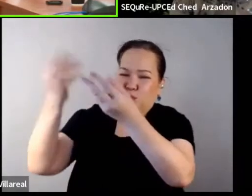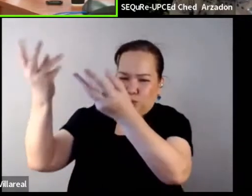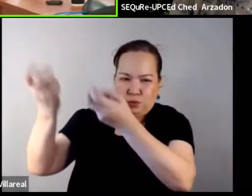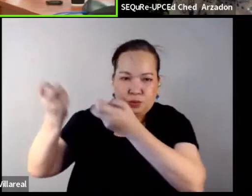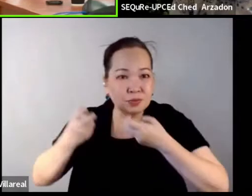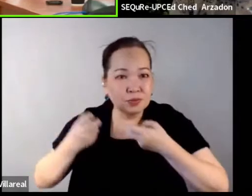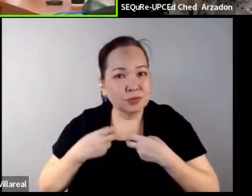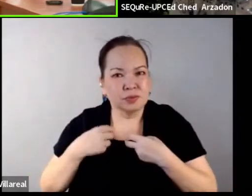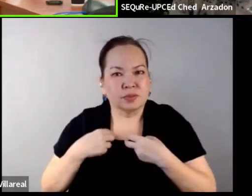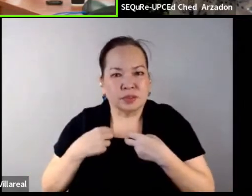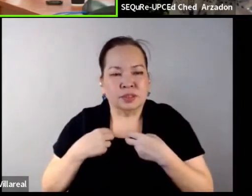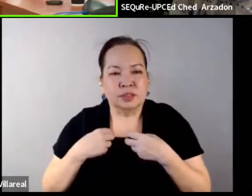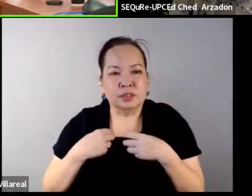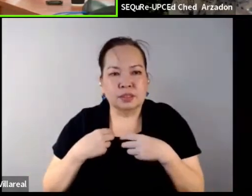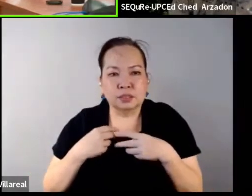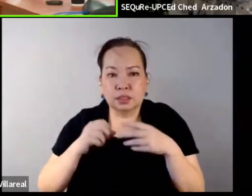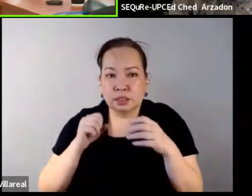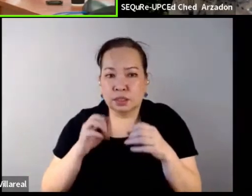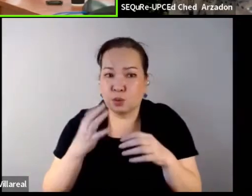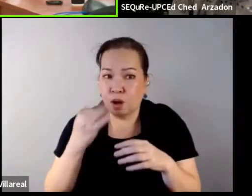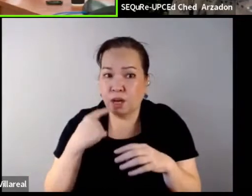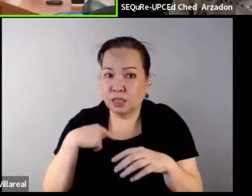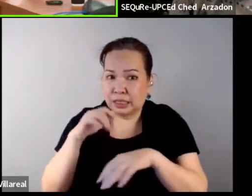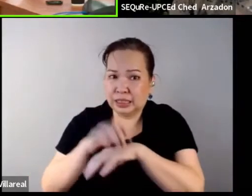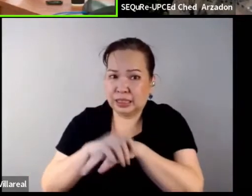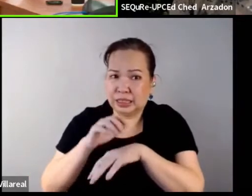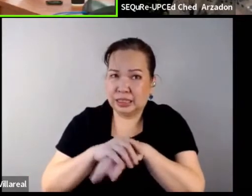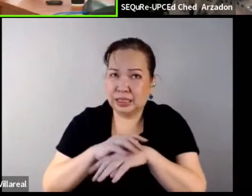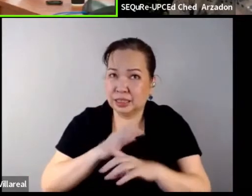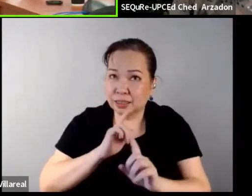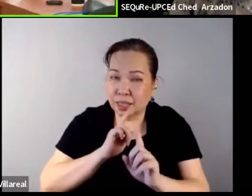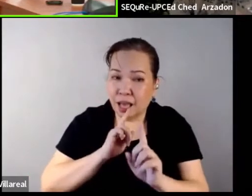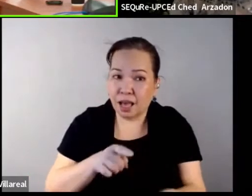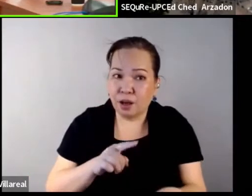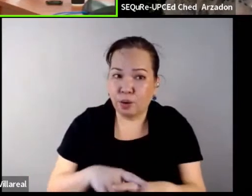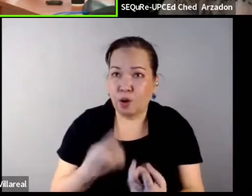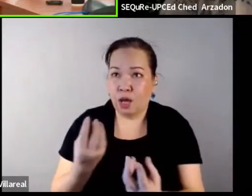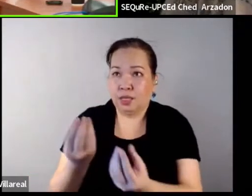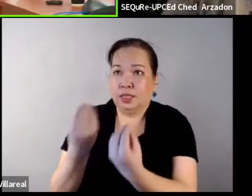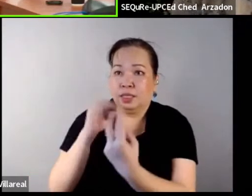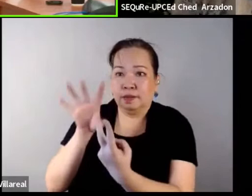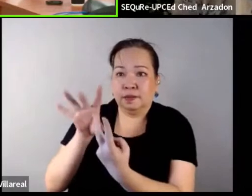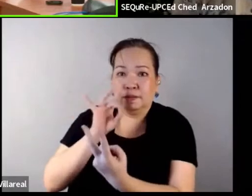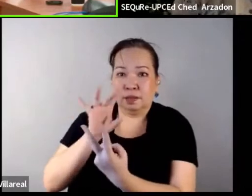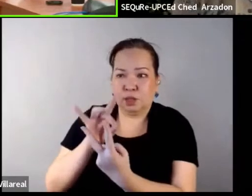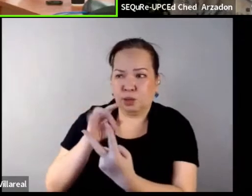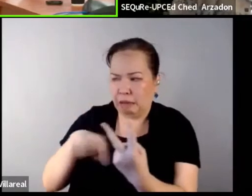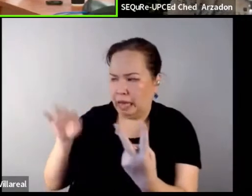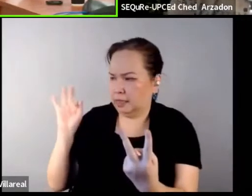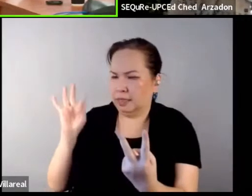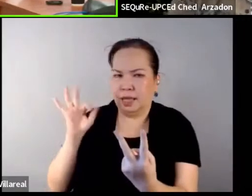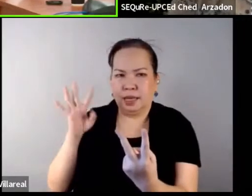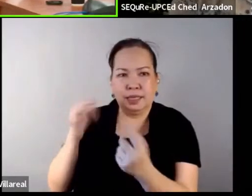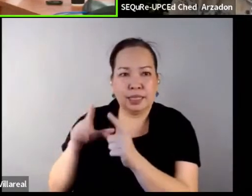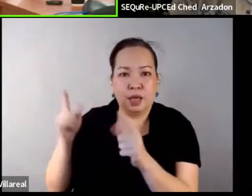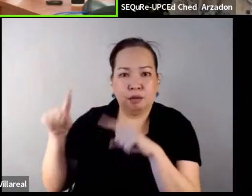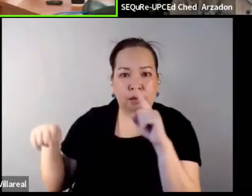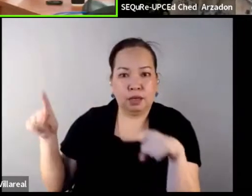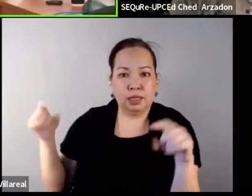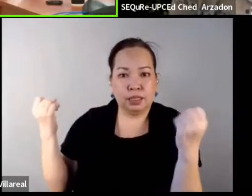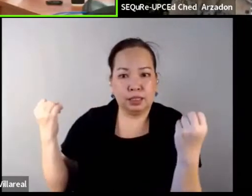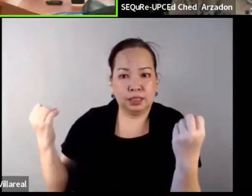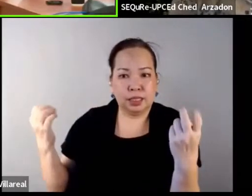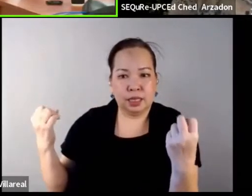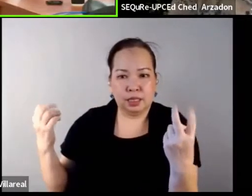amin, na kaya po English tayo kumuha was because we were given a choice, but we have 19 major dialects, we